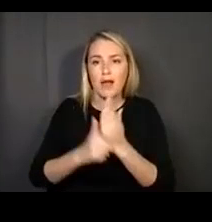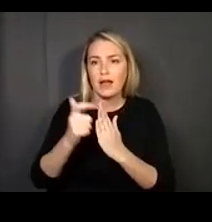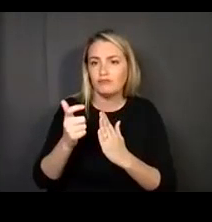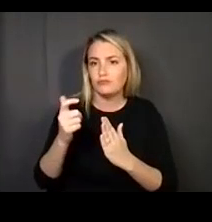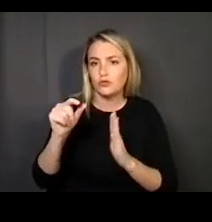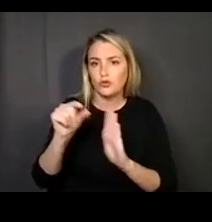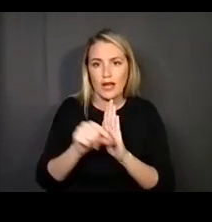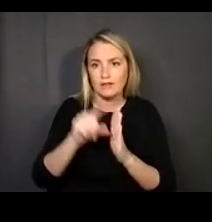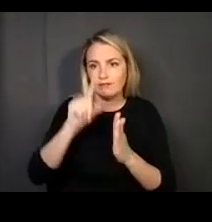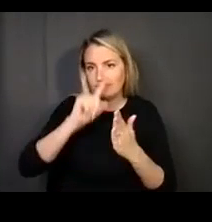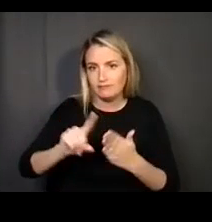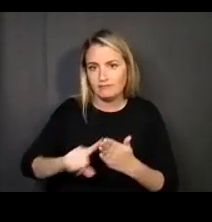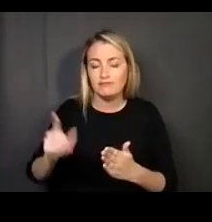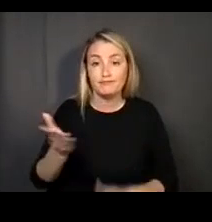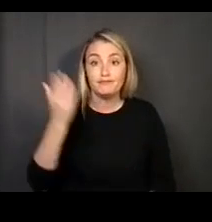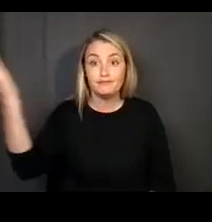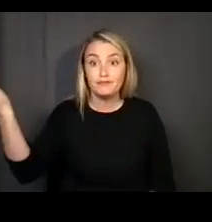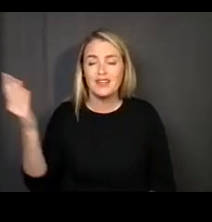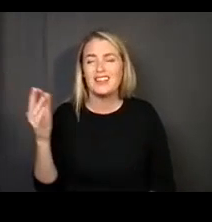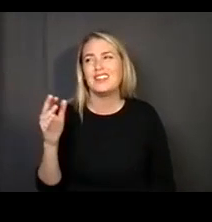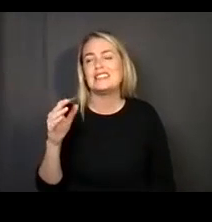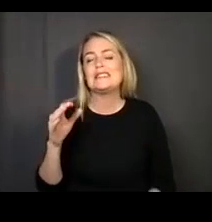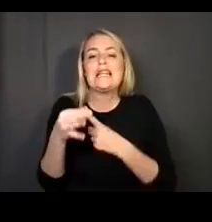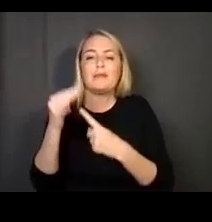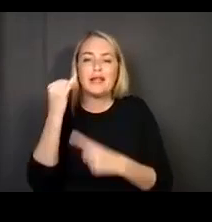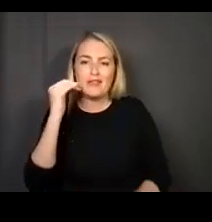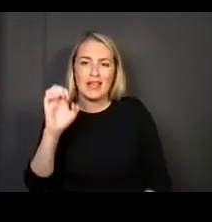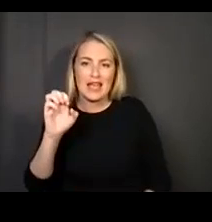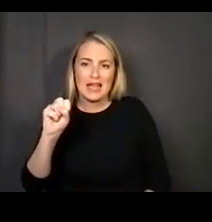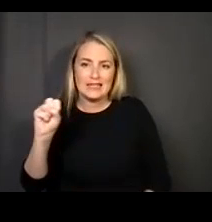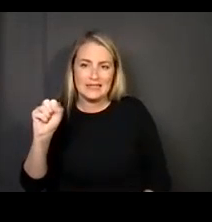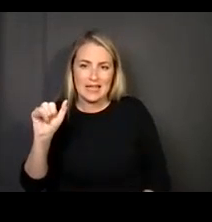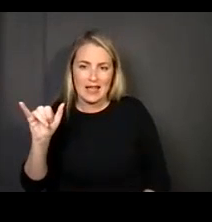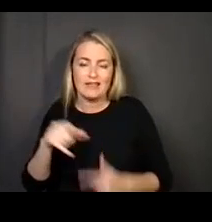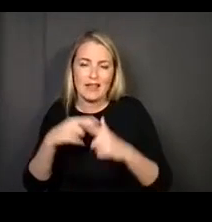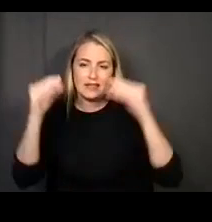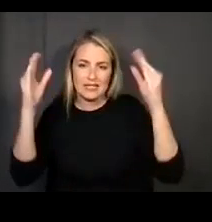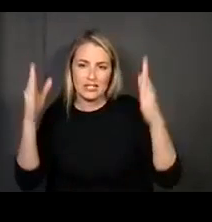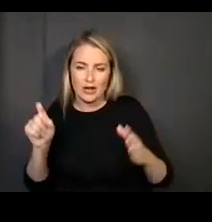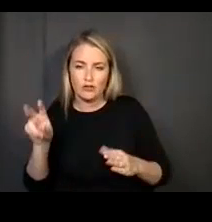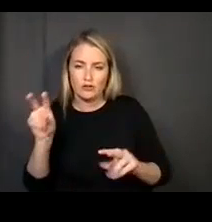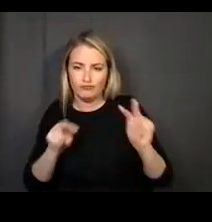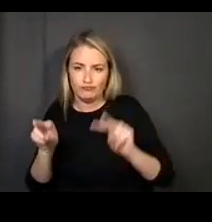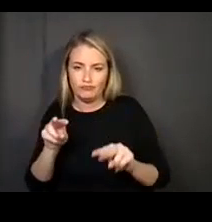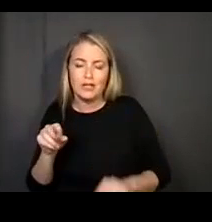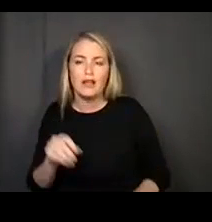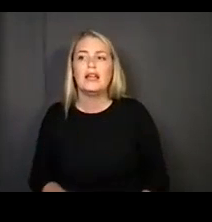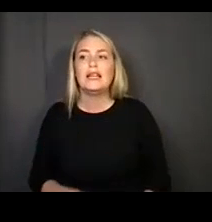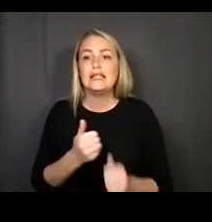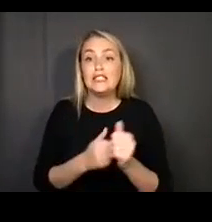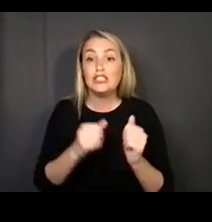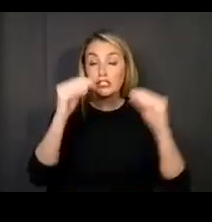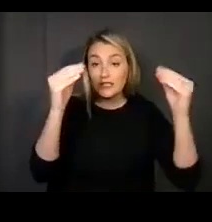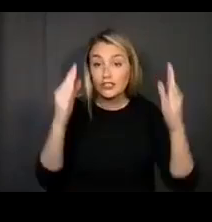usually, unless they are like an essay type question that the teacher then will need to grade. And every teacher grade level may